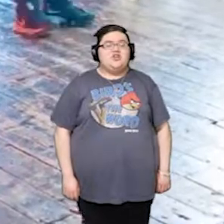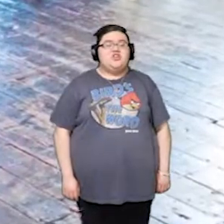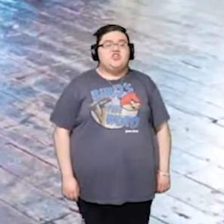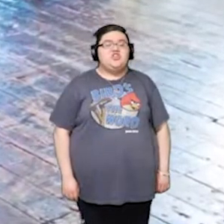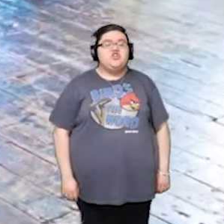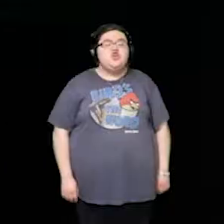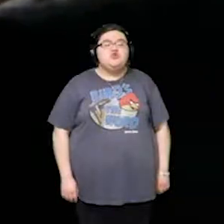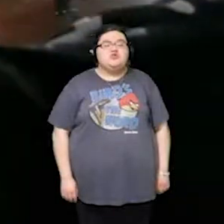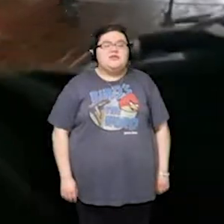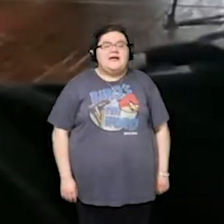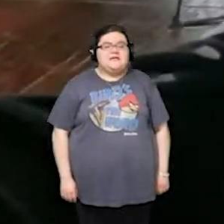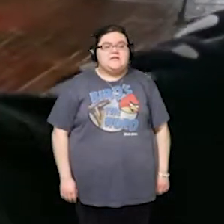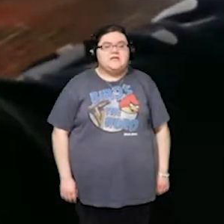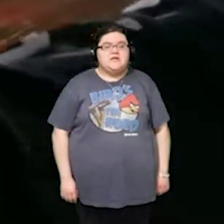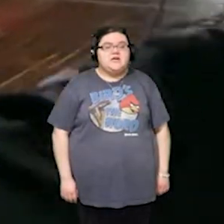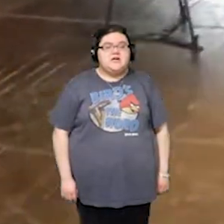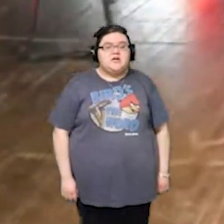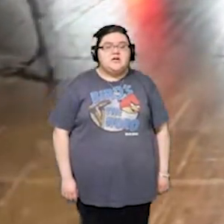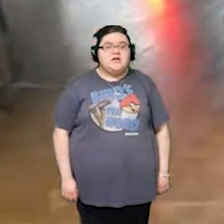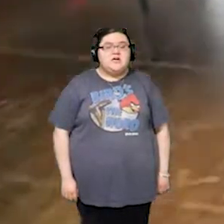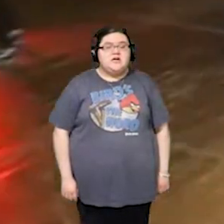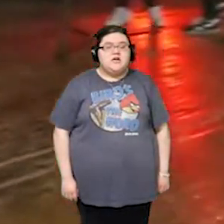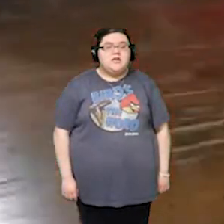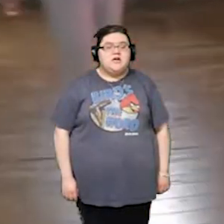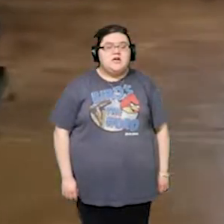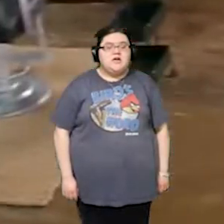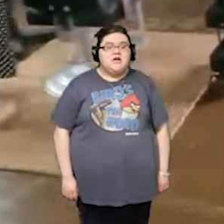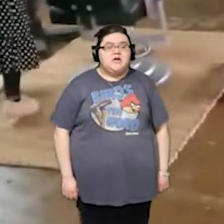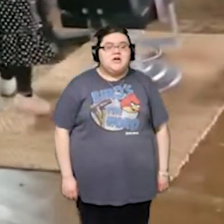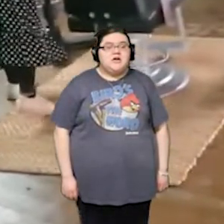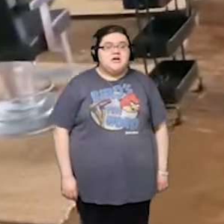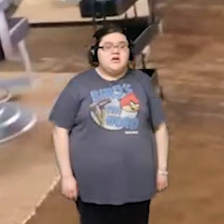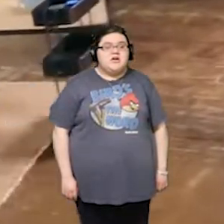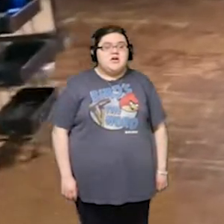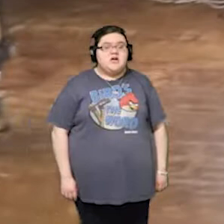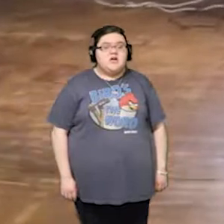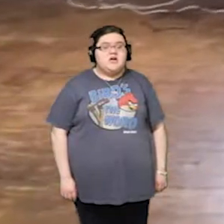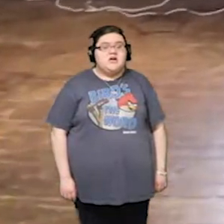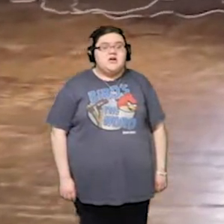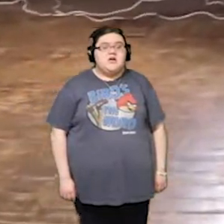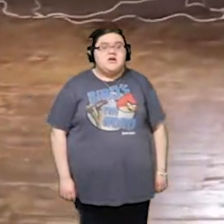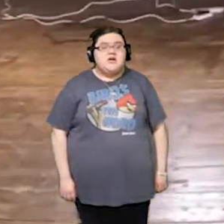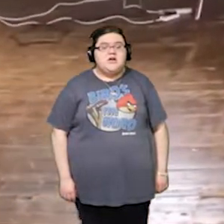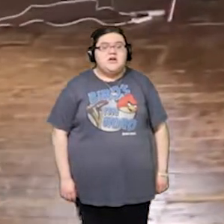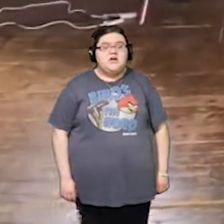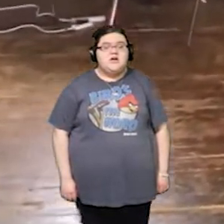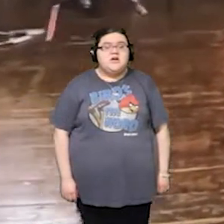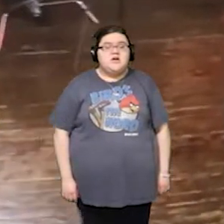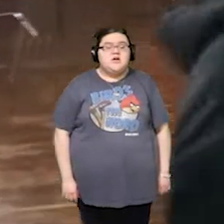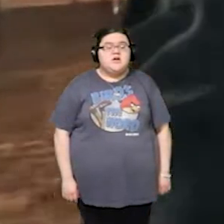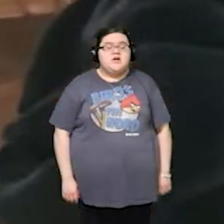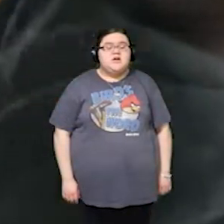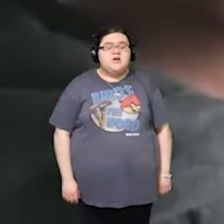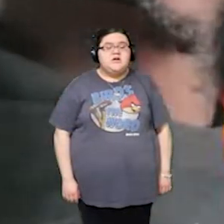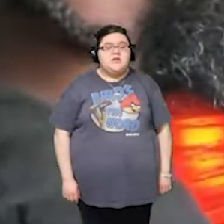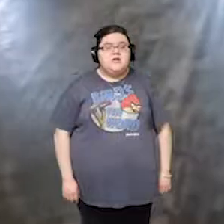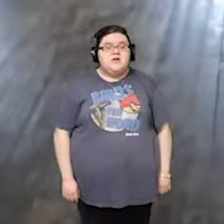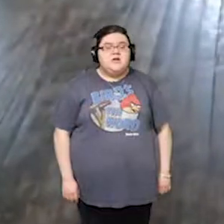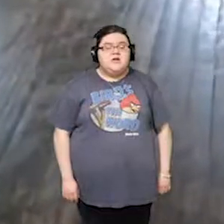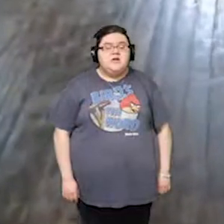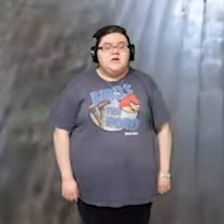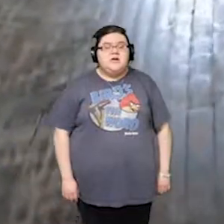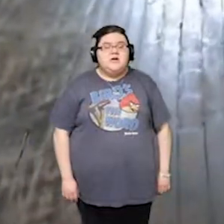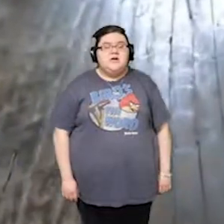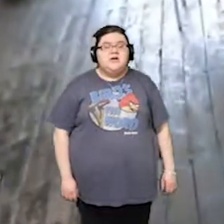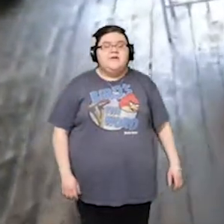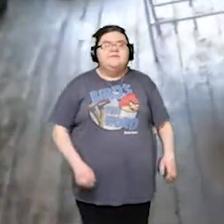Those setup are update. Huge We've got the lights. Up now. What else? What else has happened? Do I need a blackout? It's not that sunny today. I don't think we need blackout blinds. But